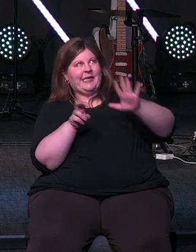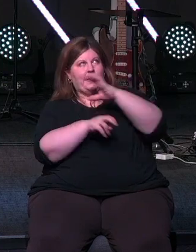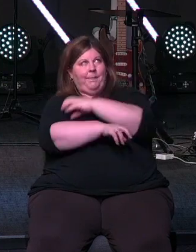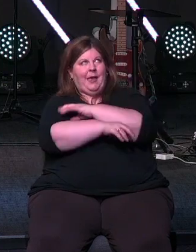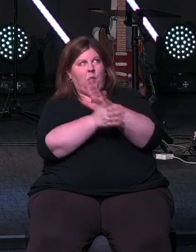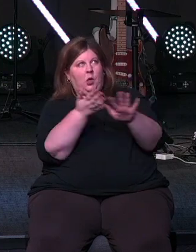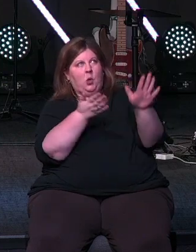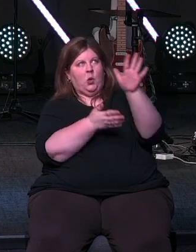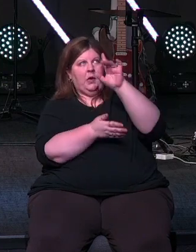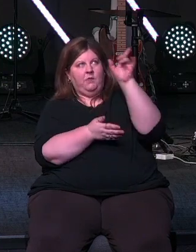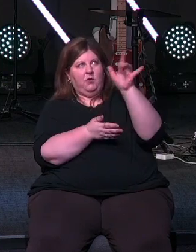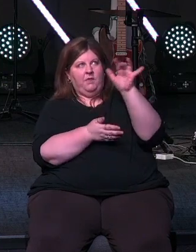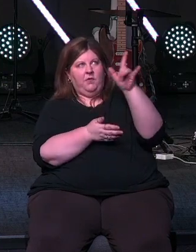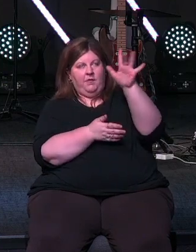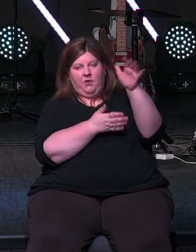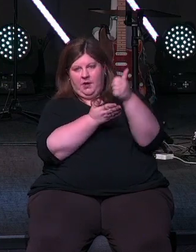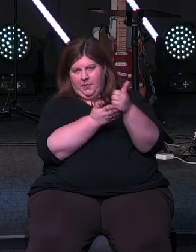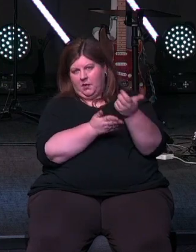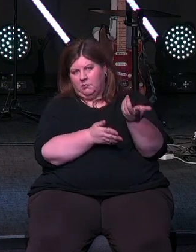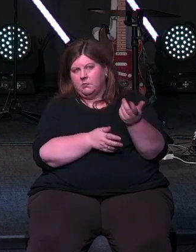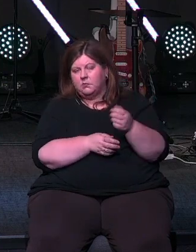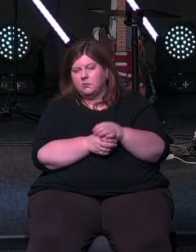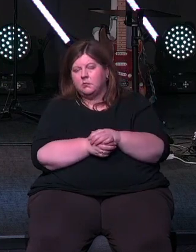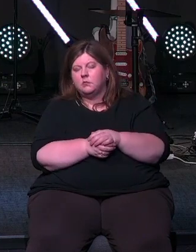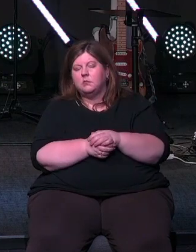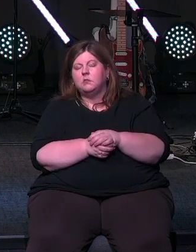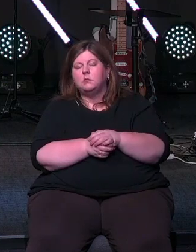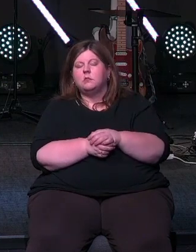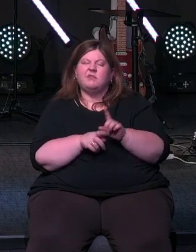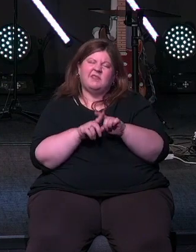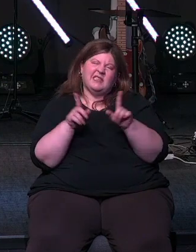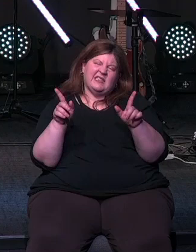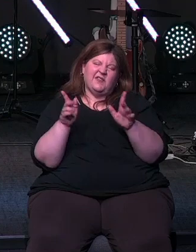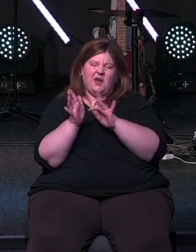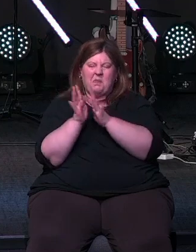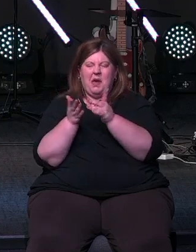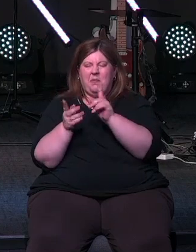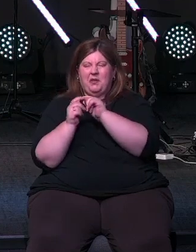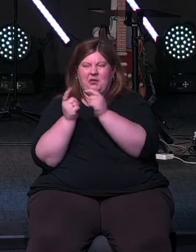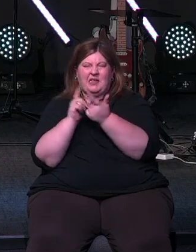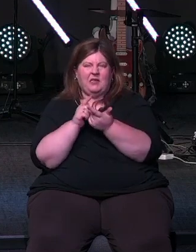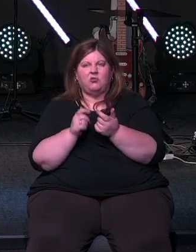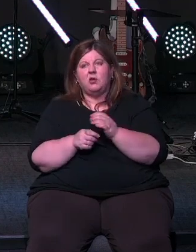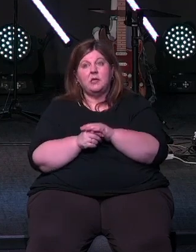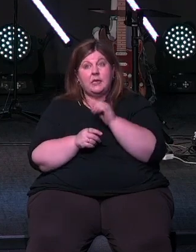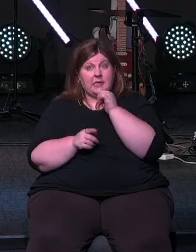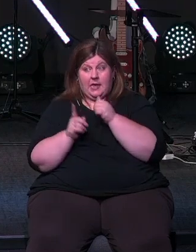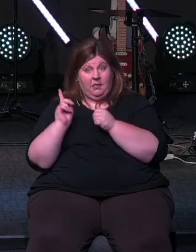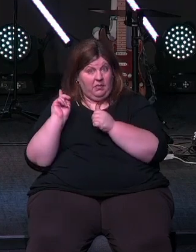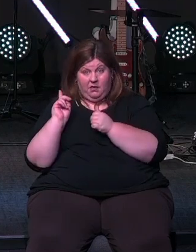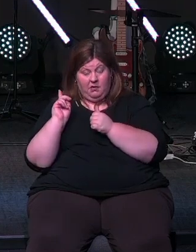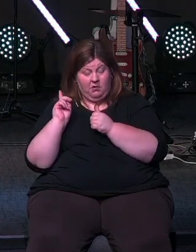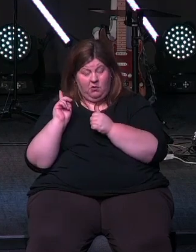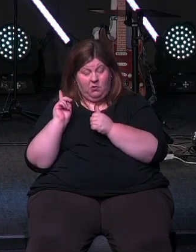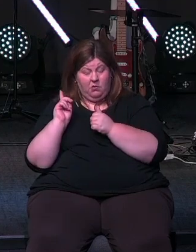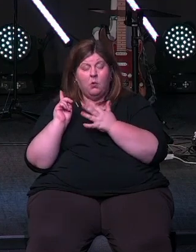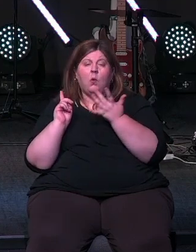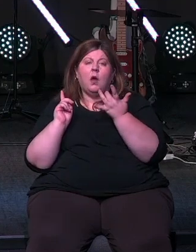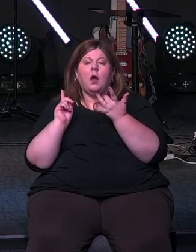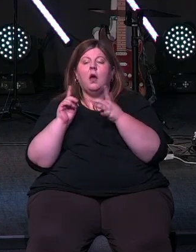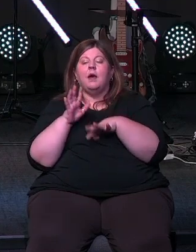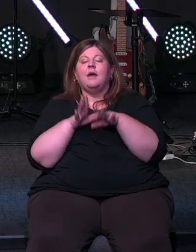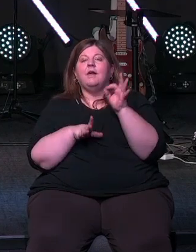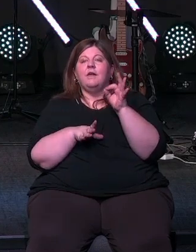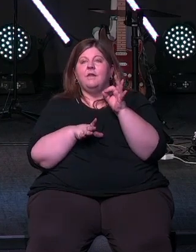glory forever and ever. Amen." Different translation. The reason it's not in is because it was discovered